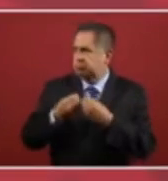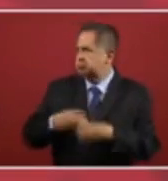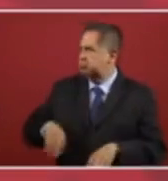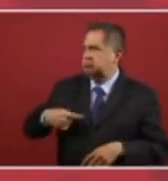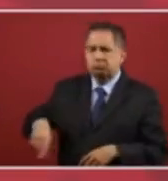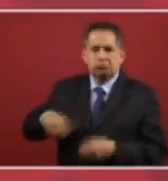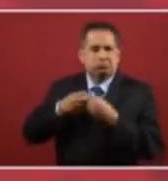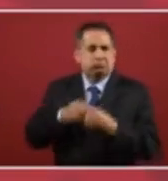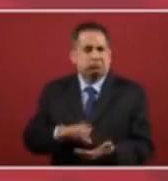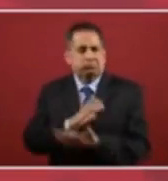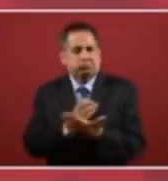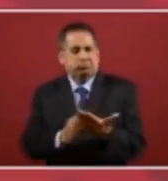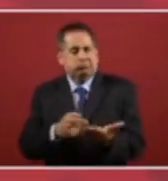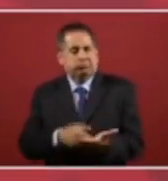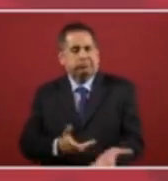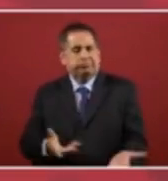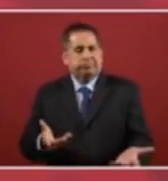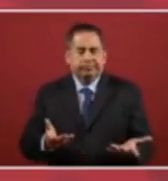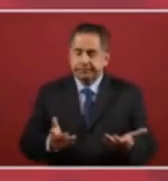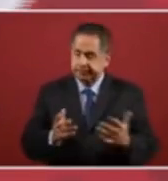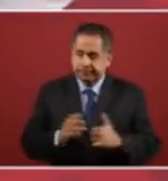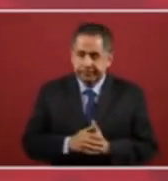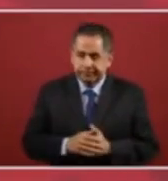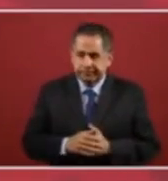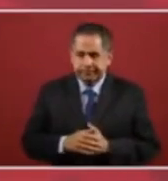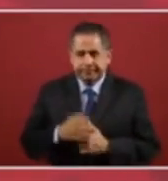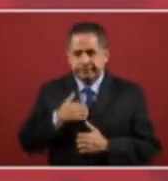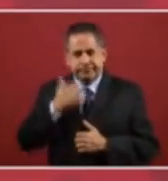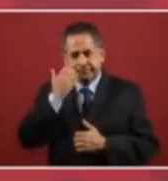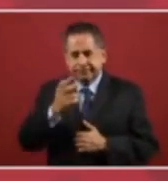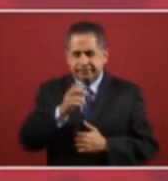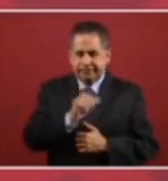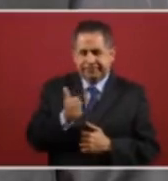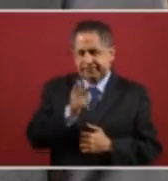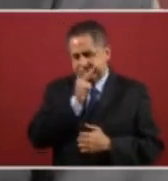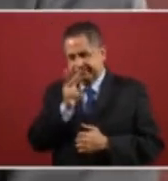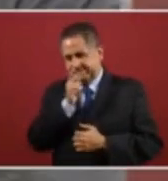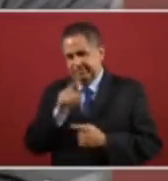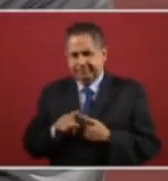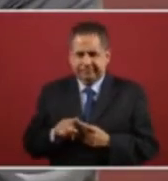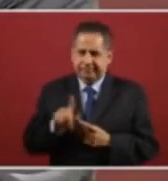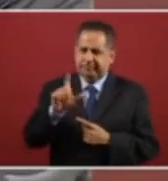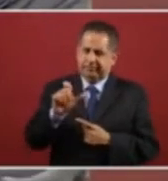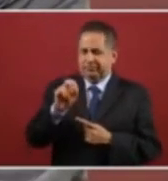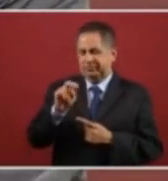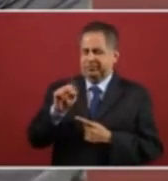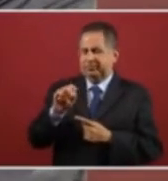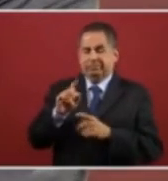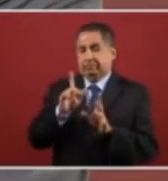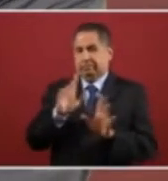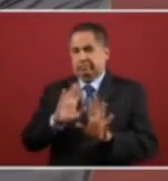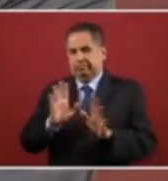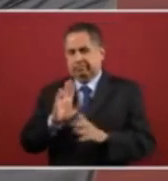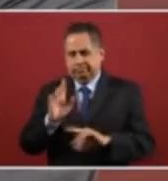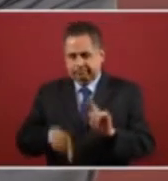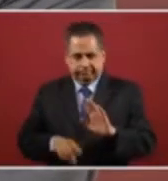or damaging for the public, because I don't want to use the other word.